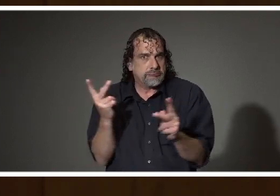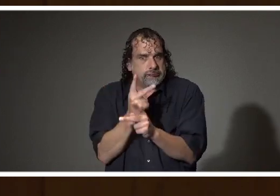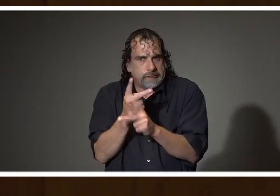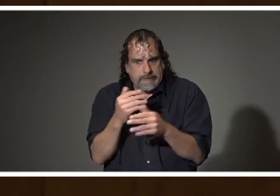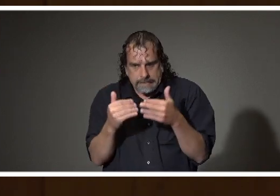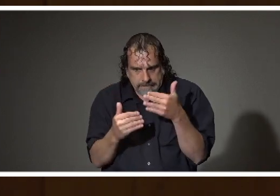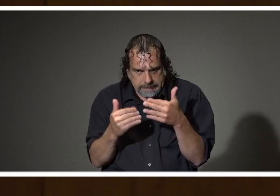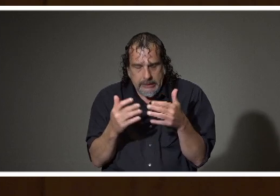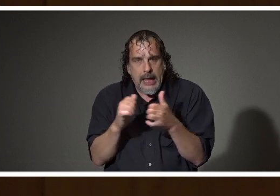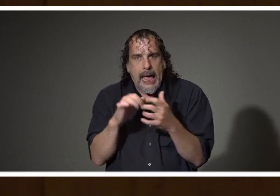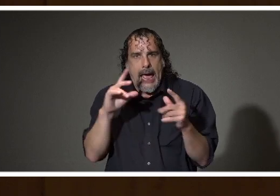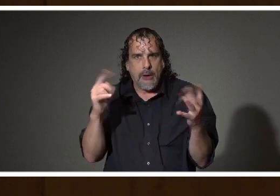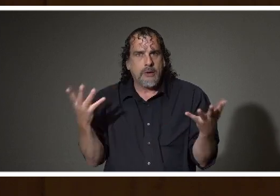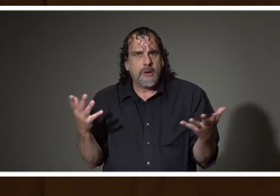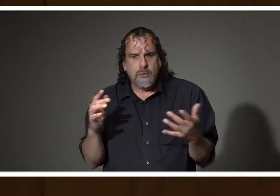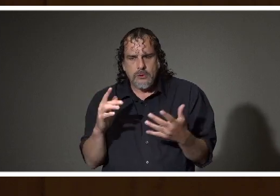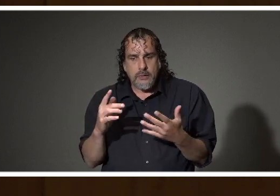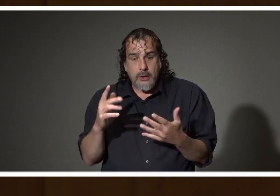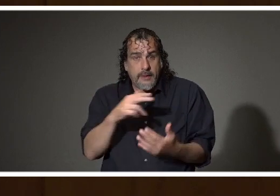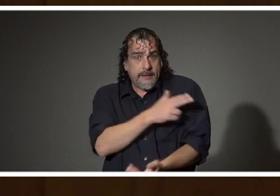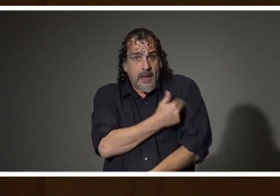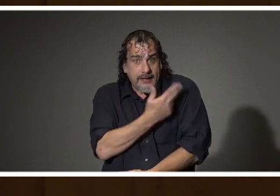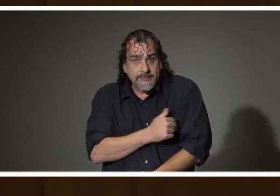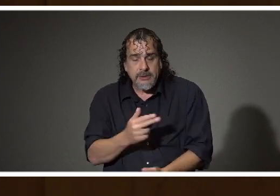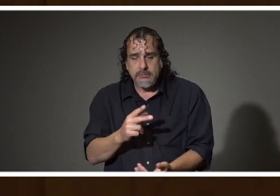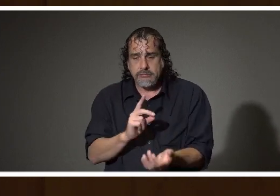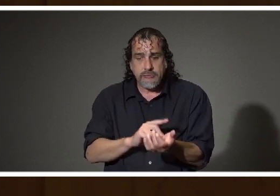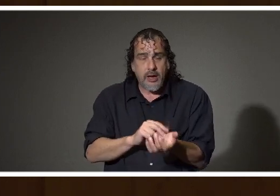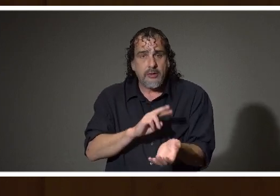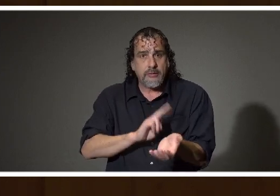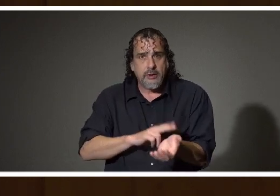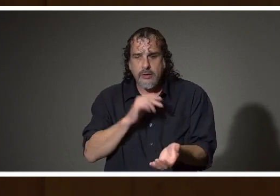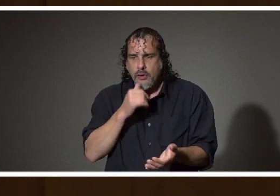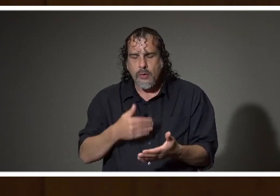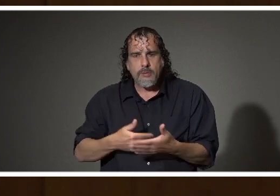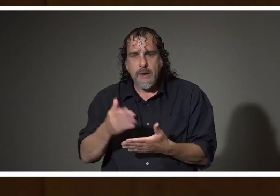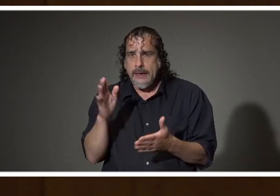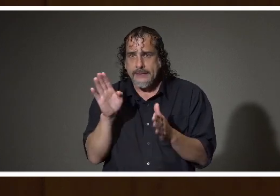to the healthcare system providers, please don't buy the cheap